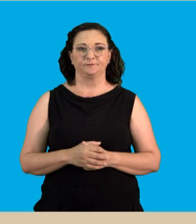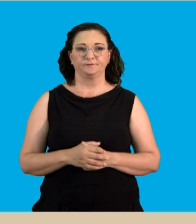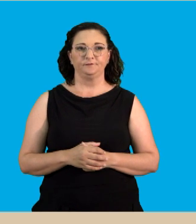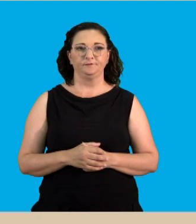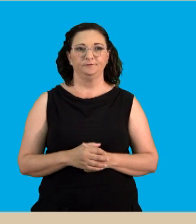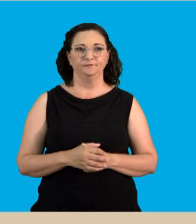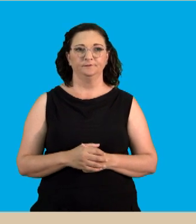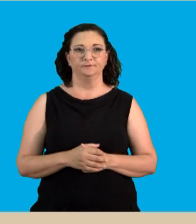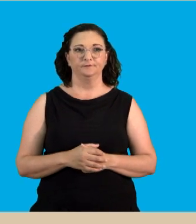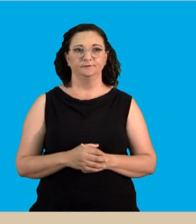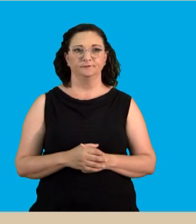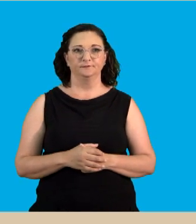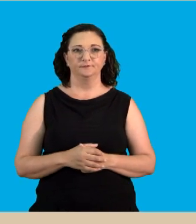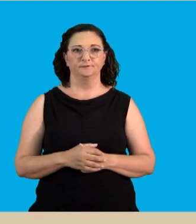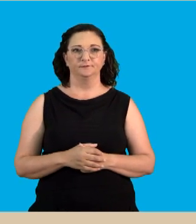about